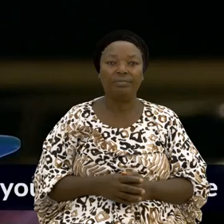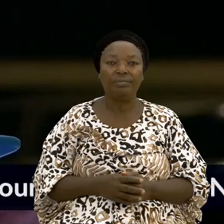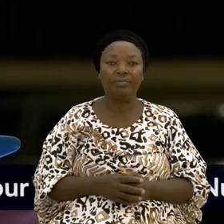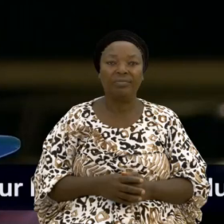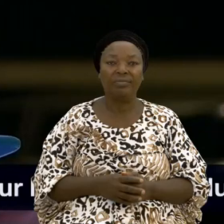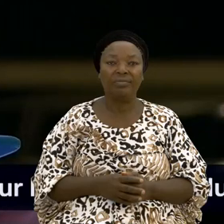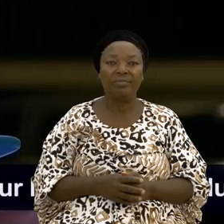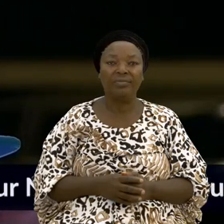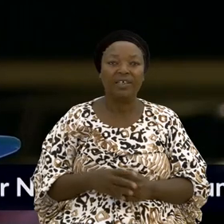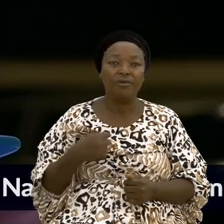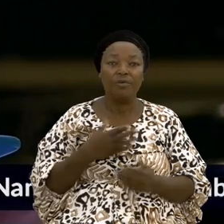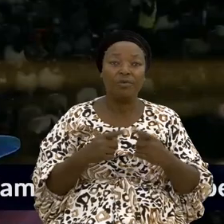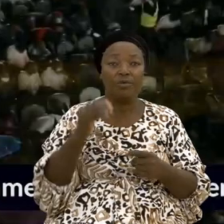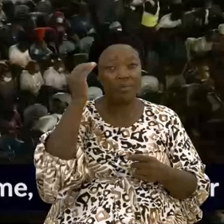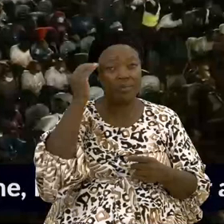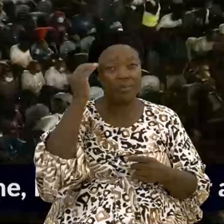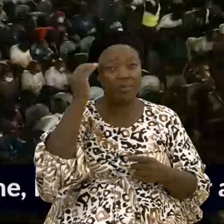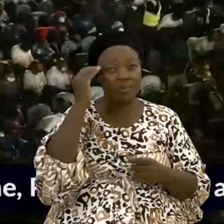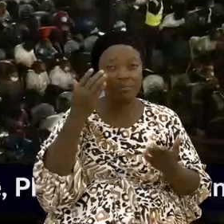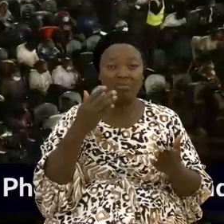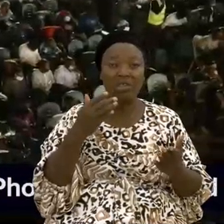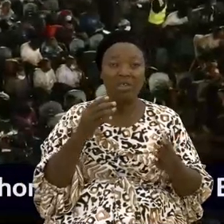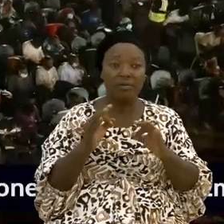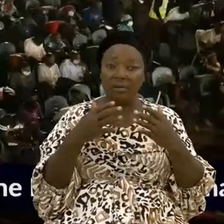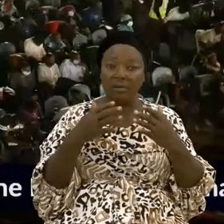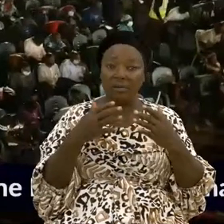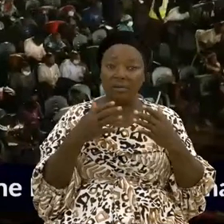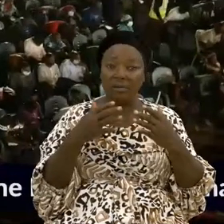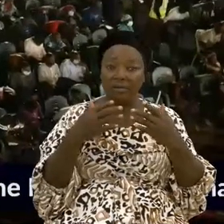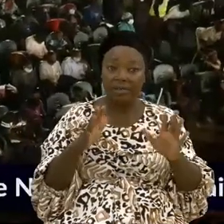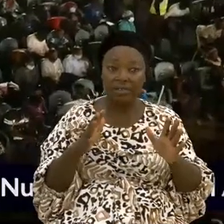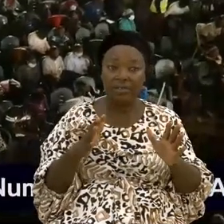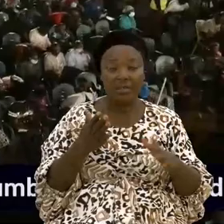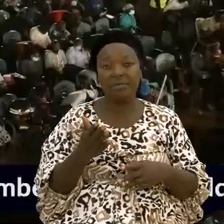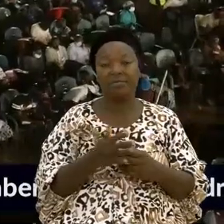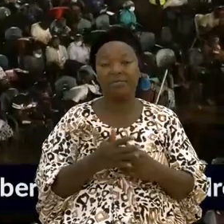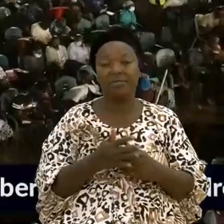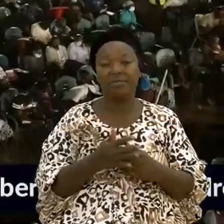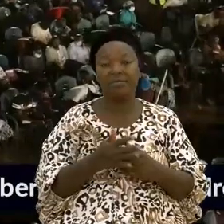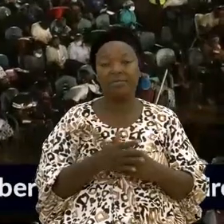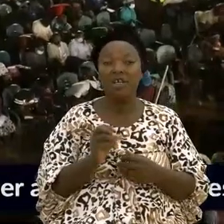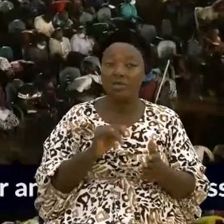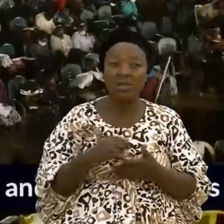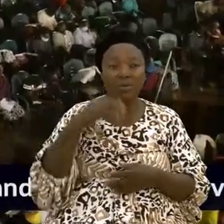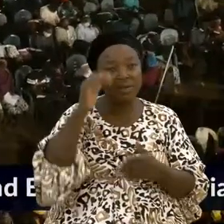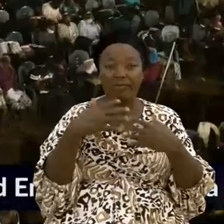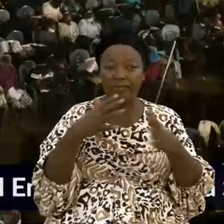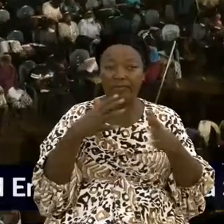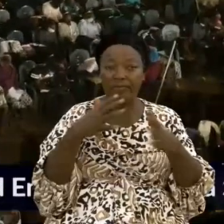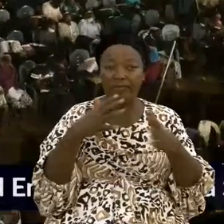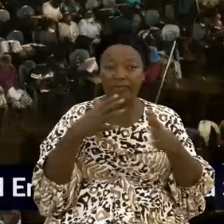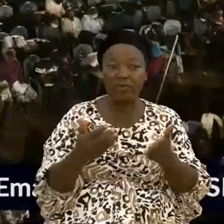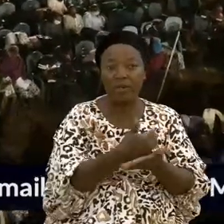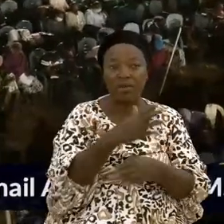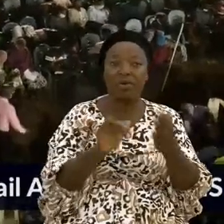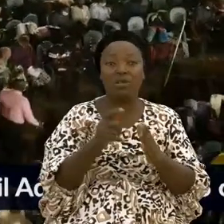Want to know if you can wave your hand at me to let me know that you've finished collecting all the data